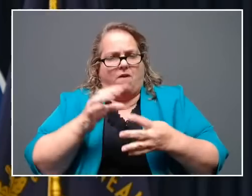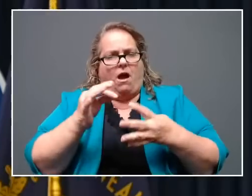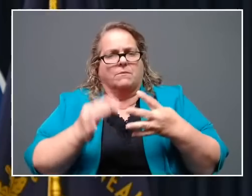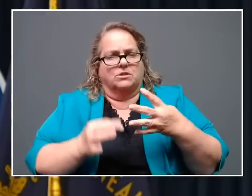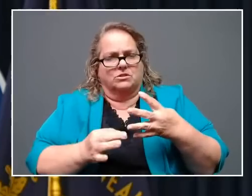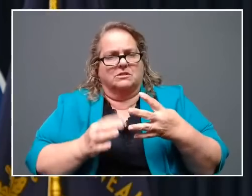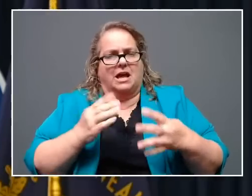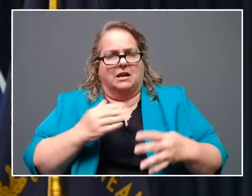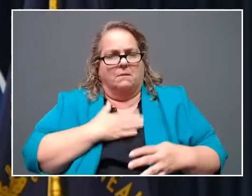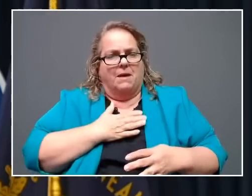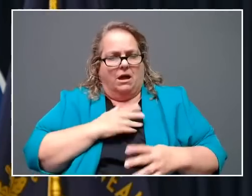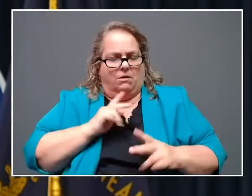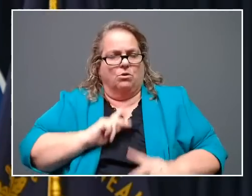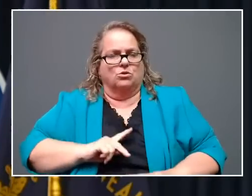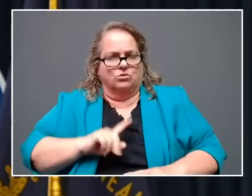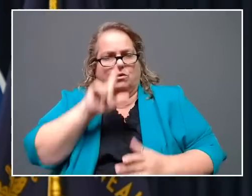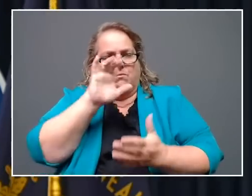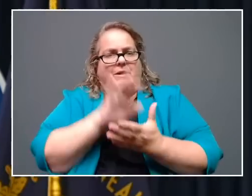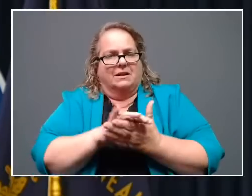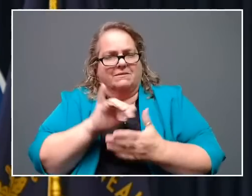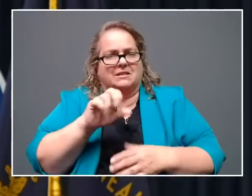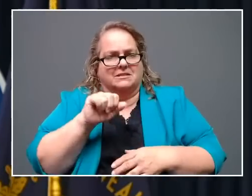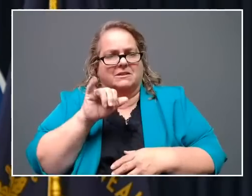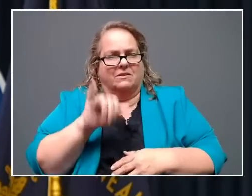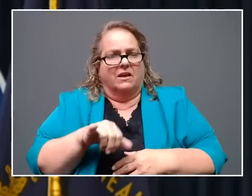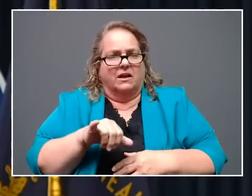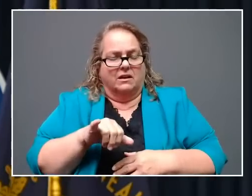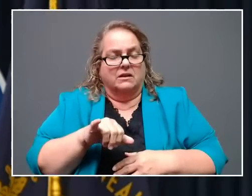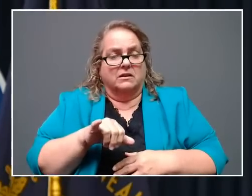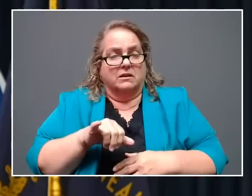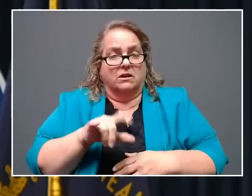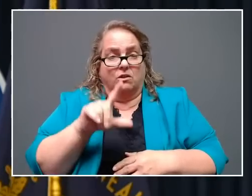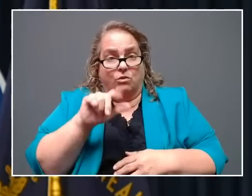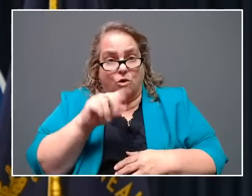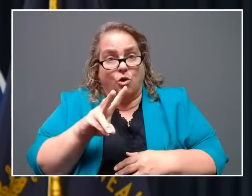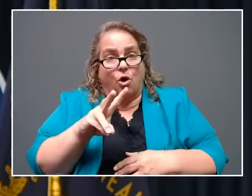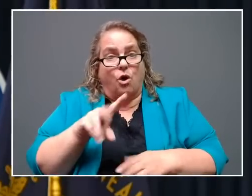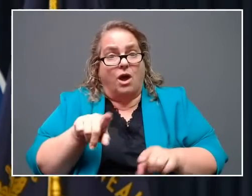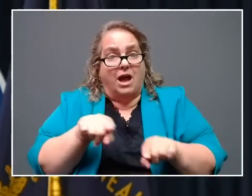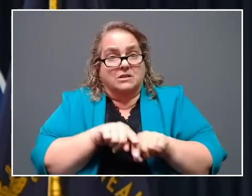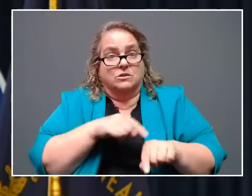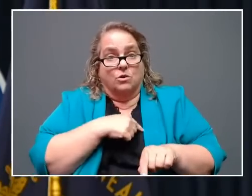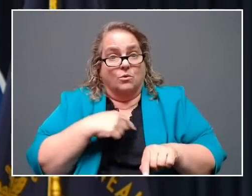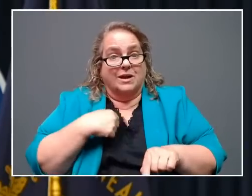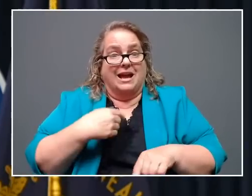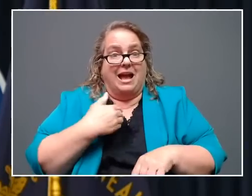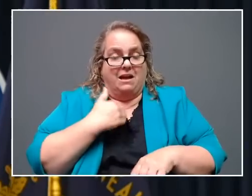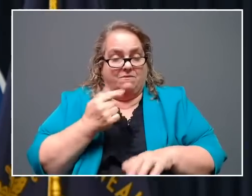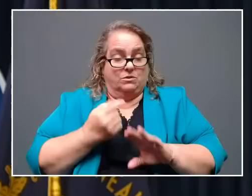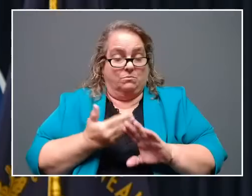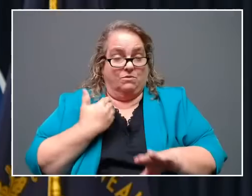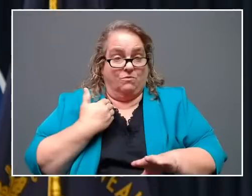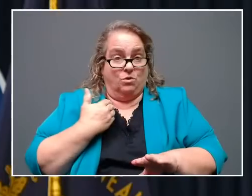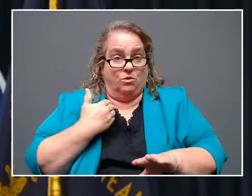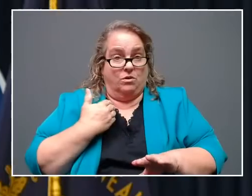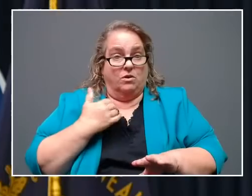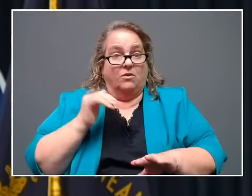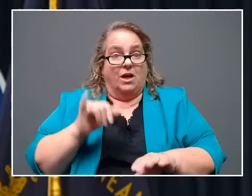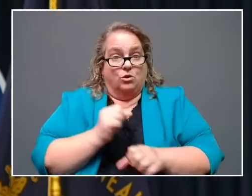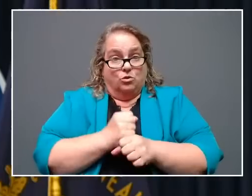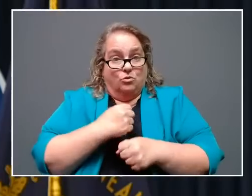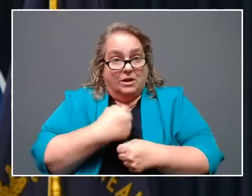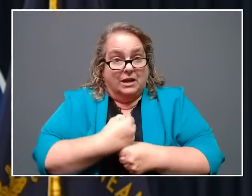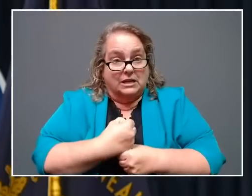belief is that the law as we had it before, that creates